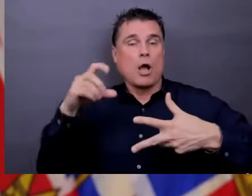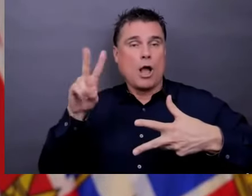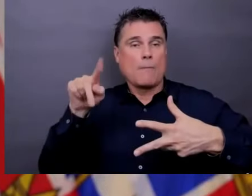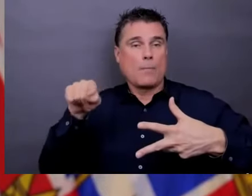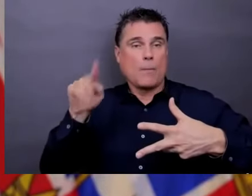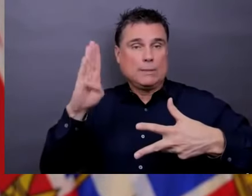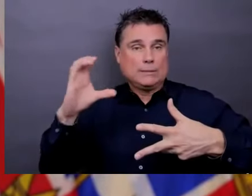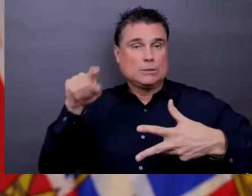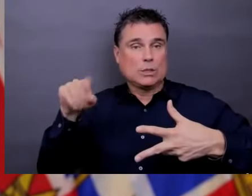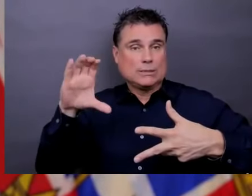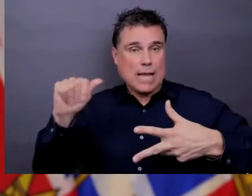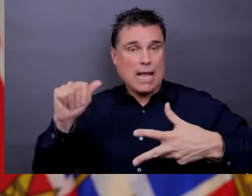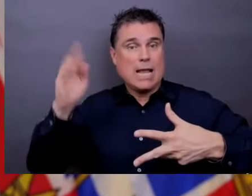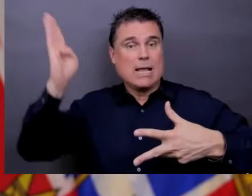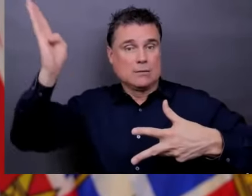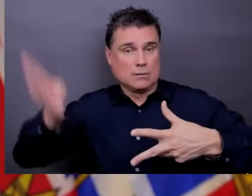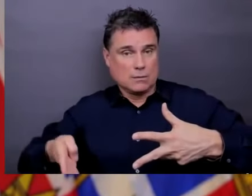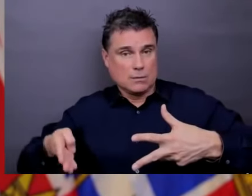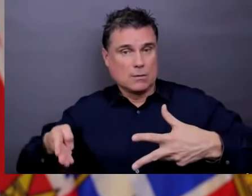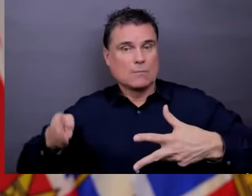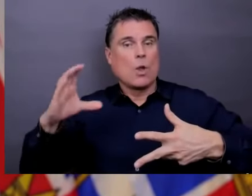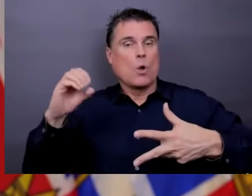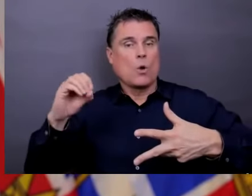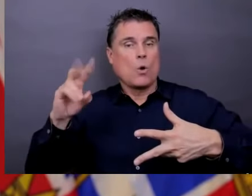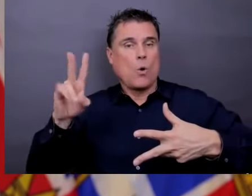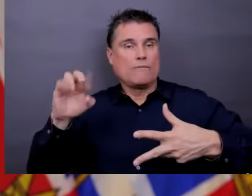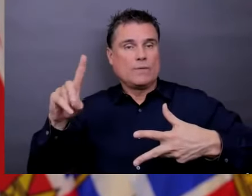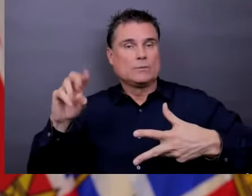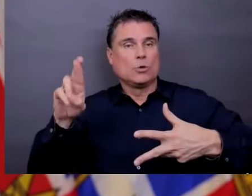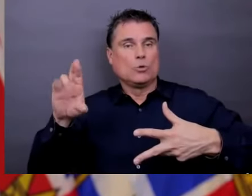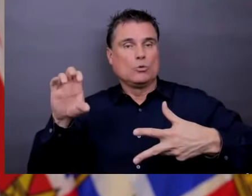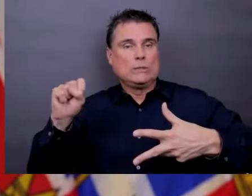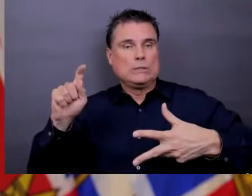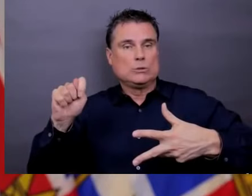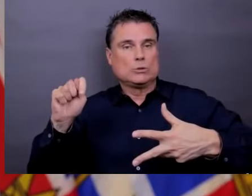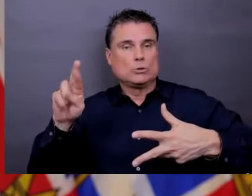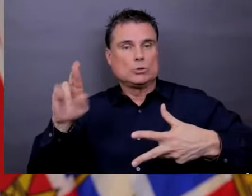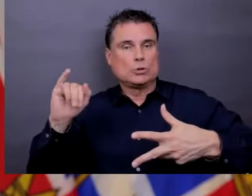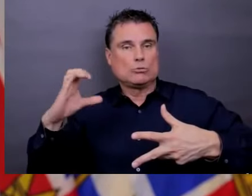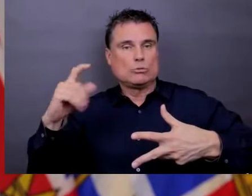gov.bc.ca/COVID restrictions. And for information about the province's orders and pandemic supports, visit